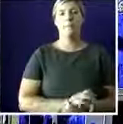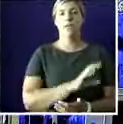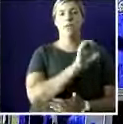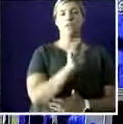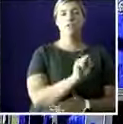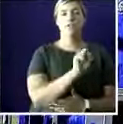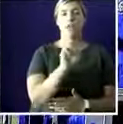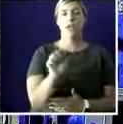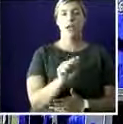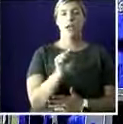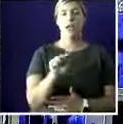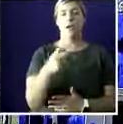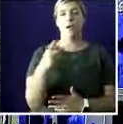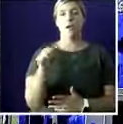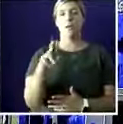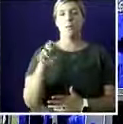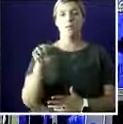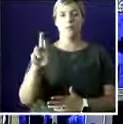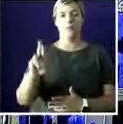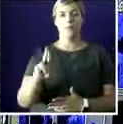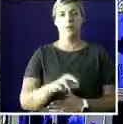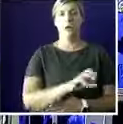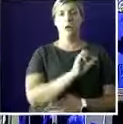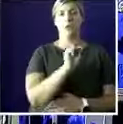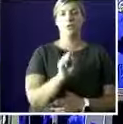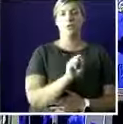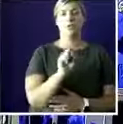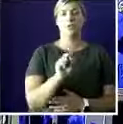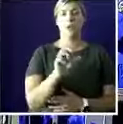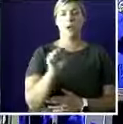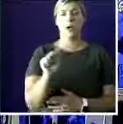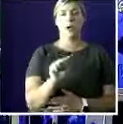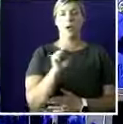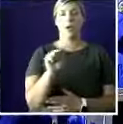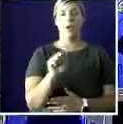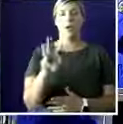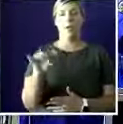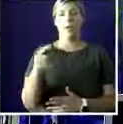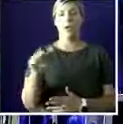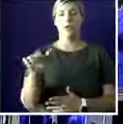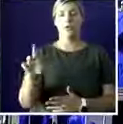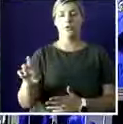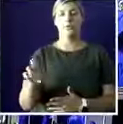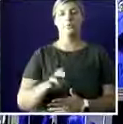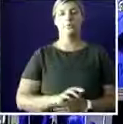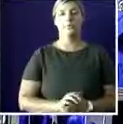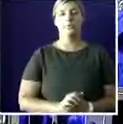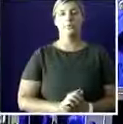Shane Allen Harper. Sophia Anna Wagner.